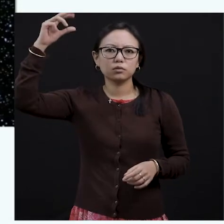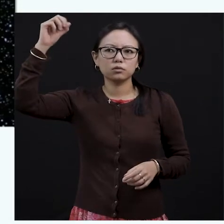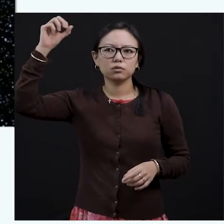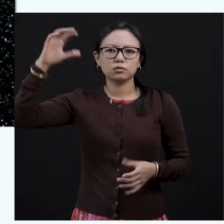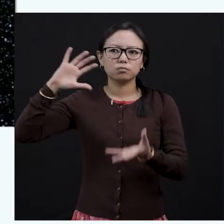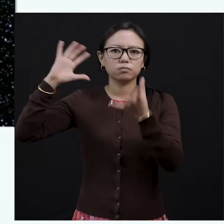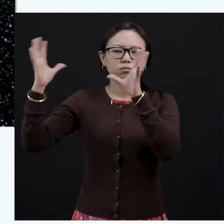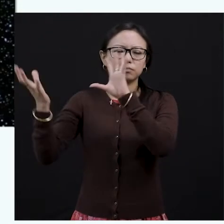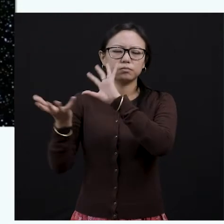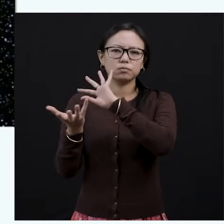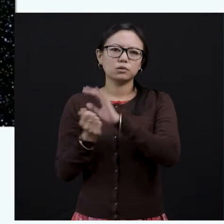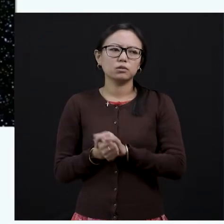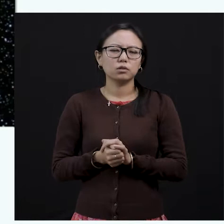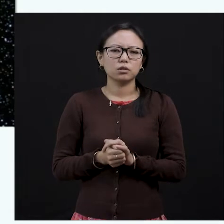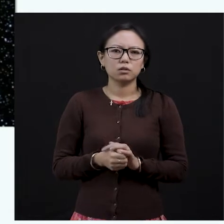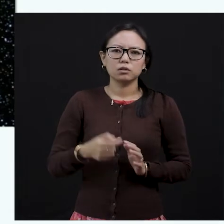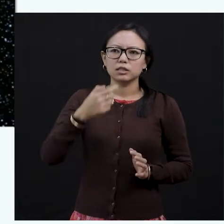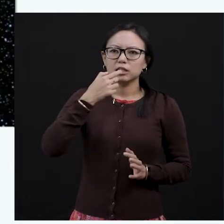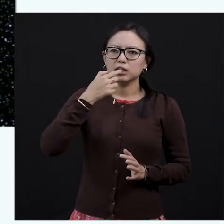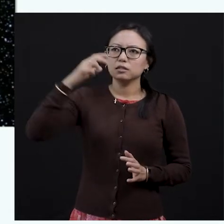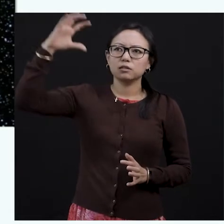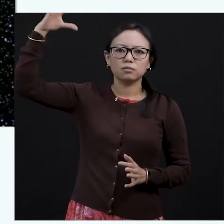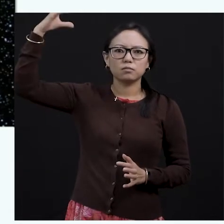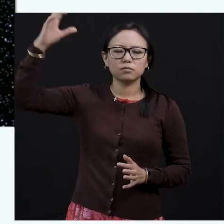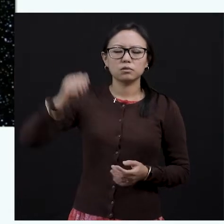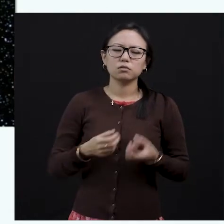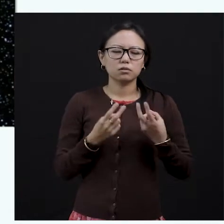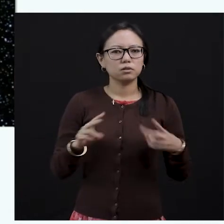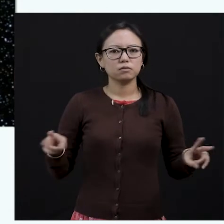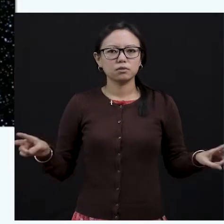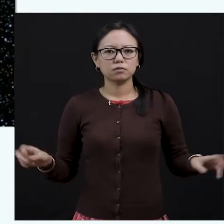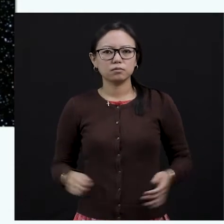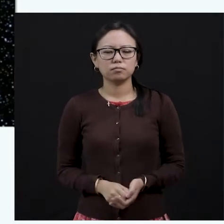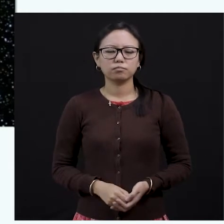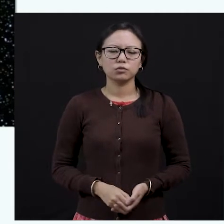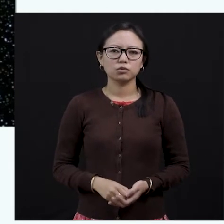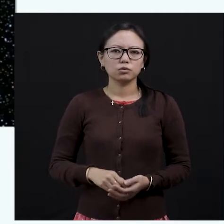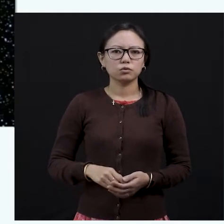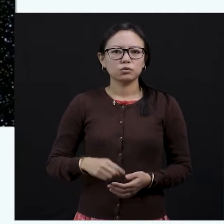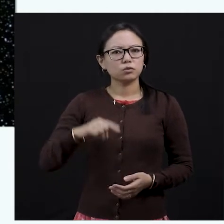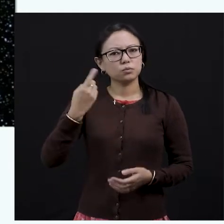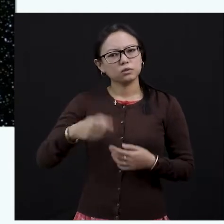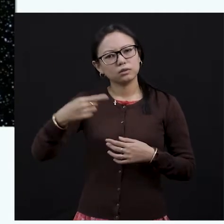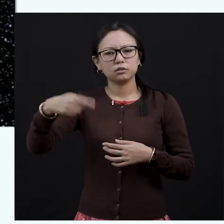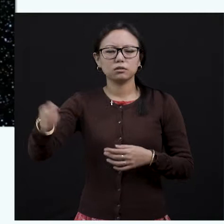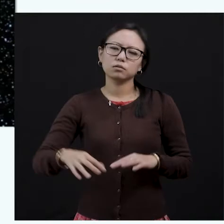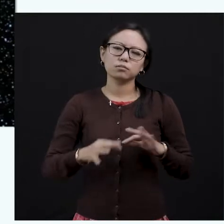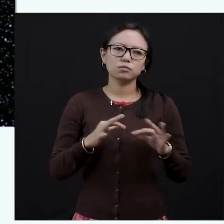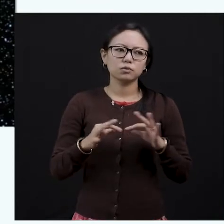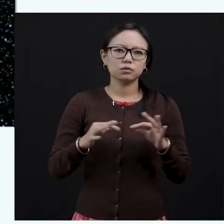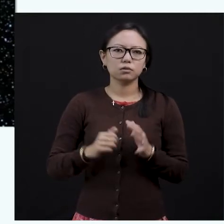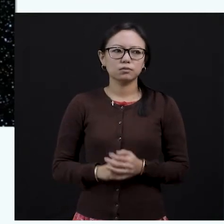we see in the universe. I'm going to explain one after the other, okay? So,